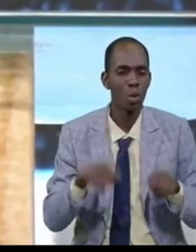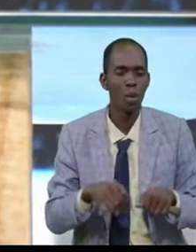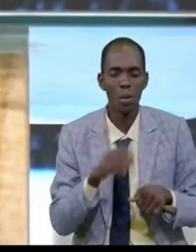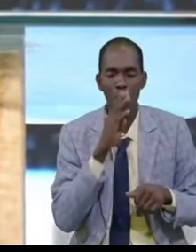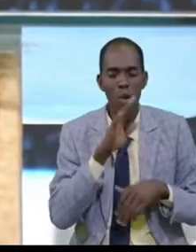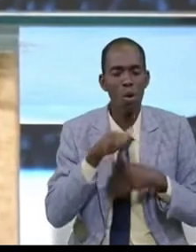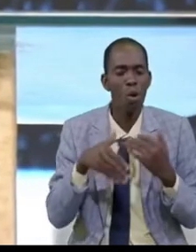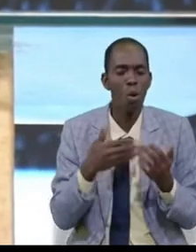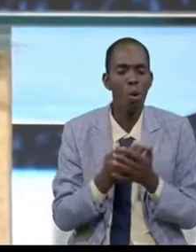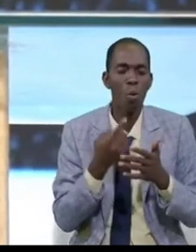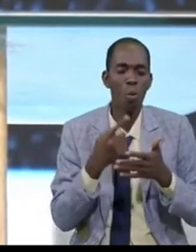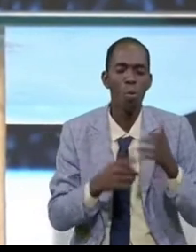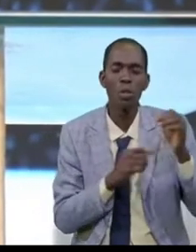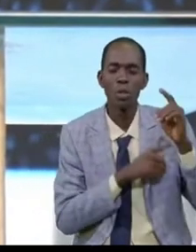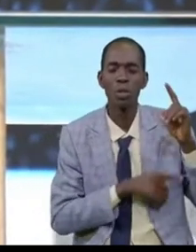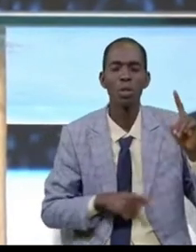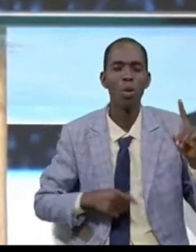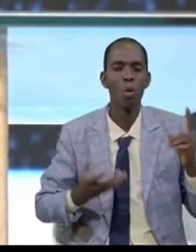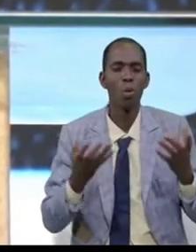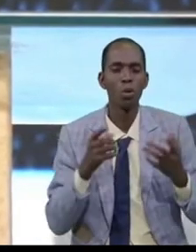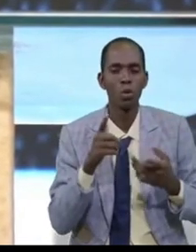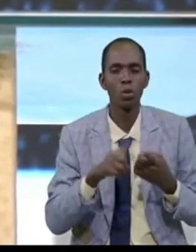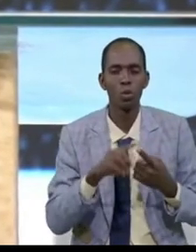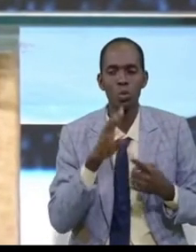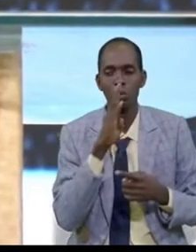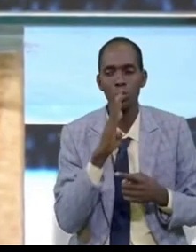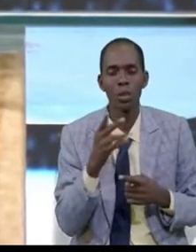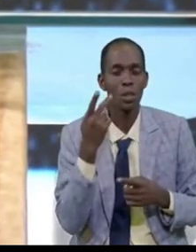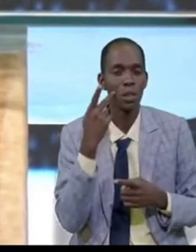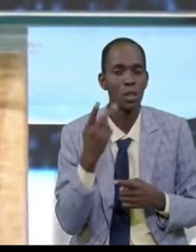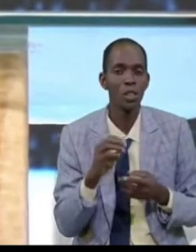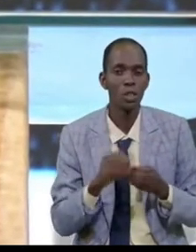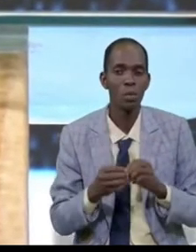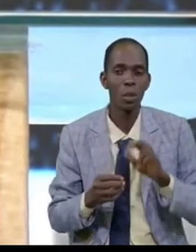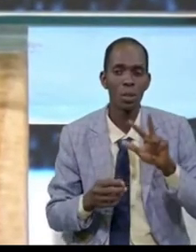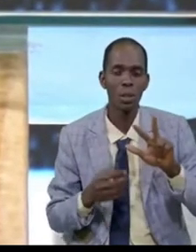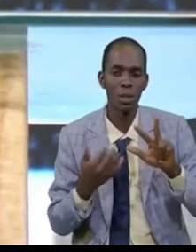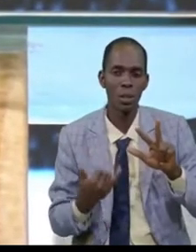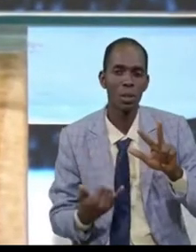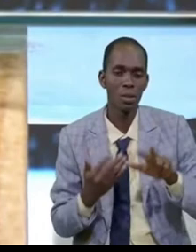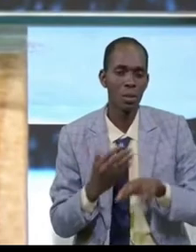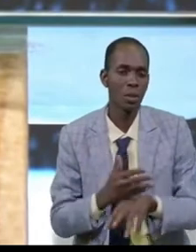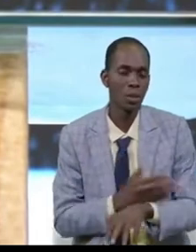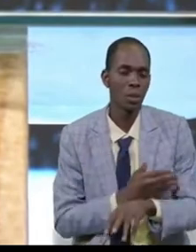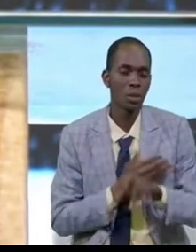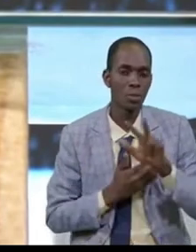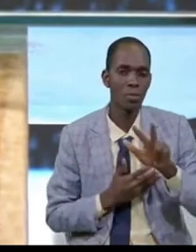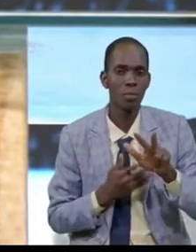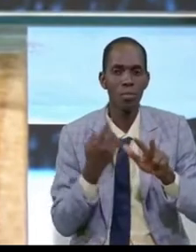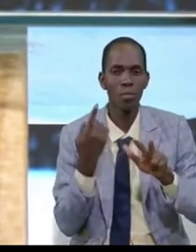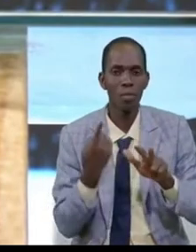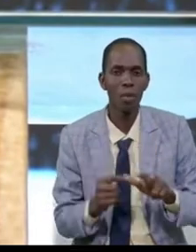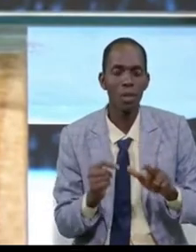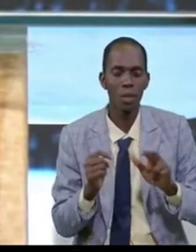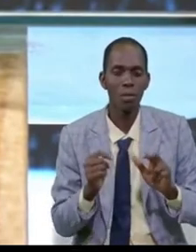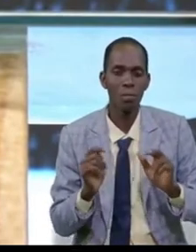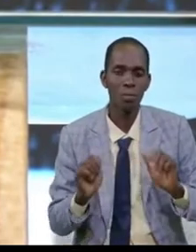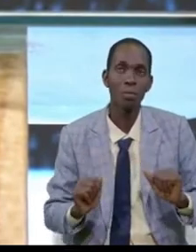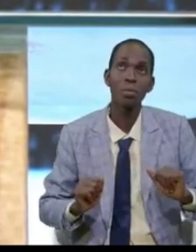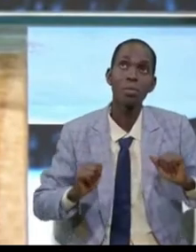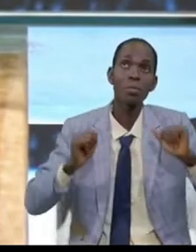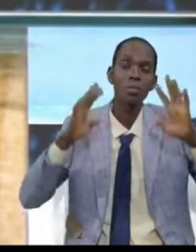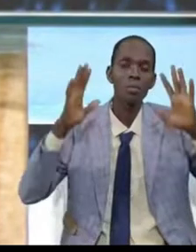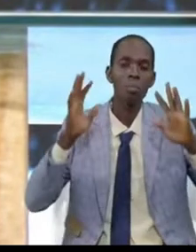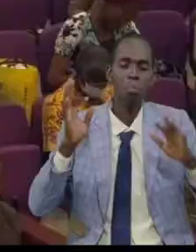Lord has called them to be. We're looking at number 3 now. Number 3 is the consecrated